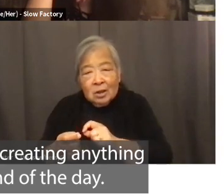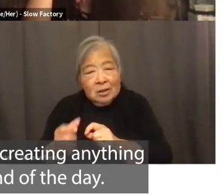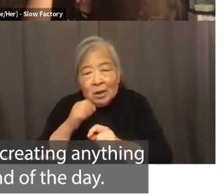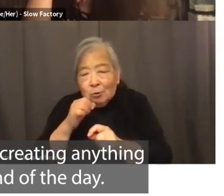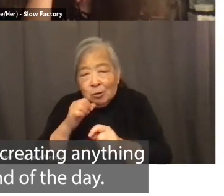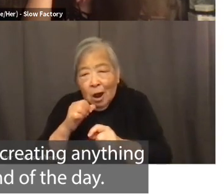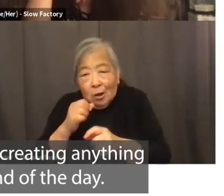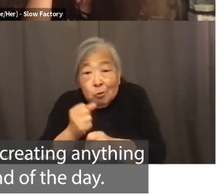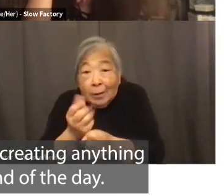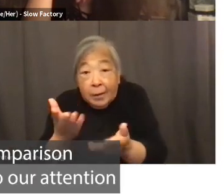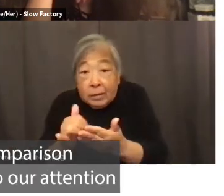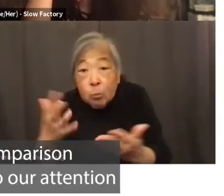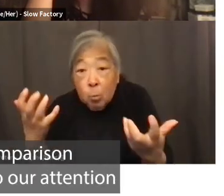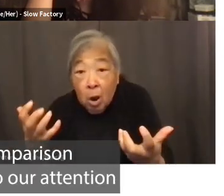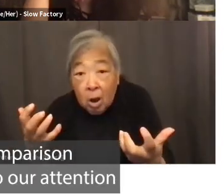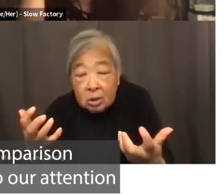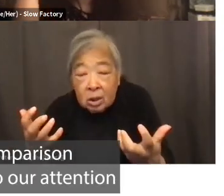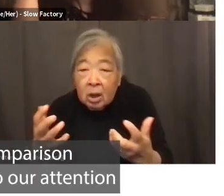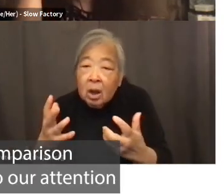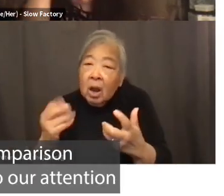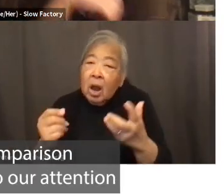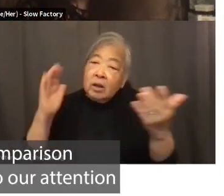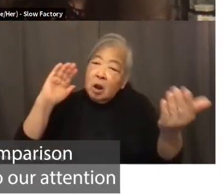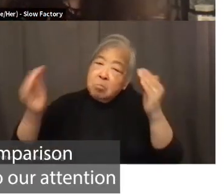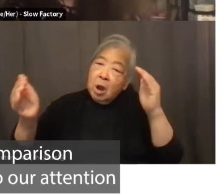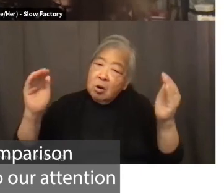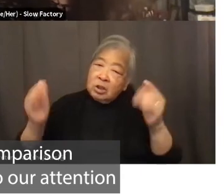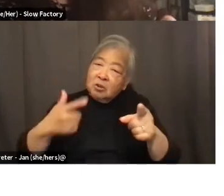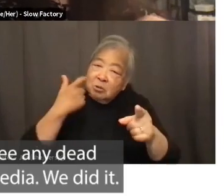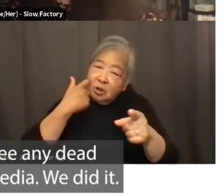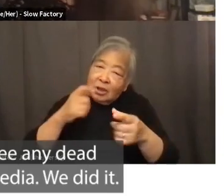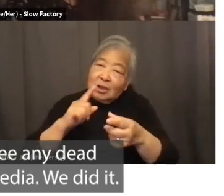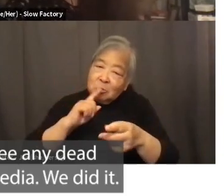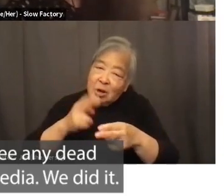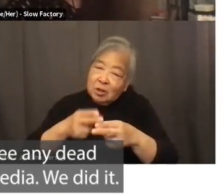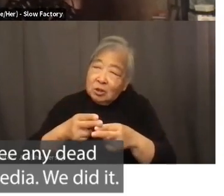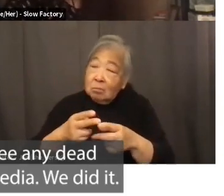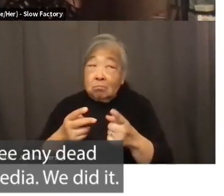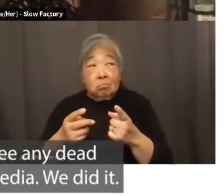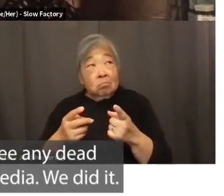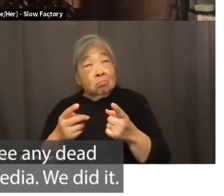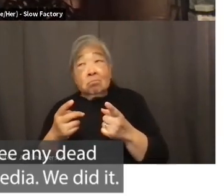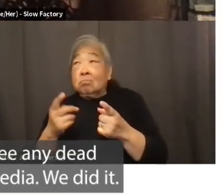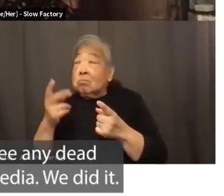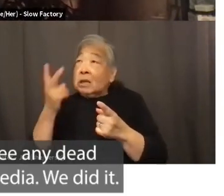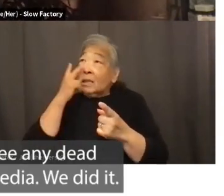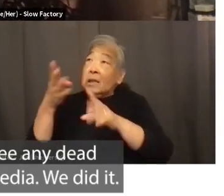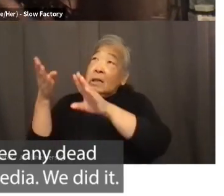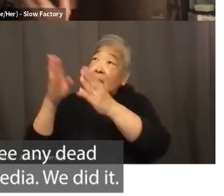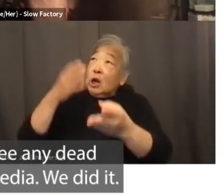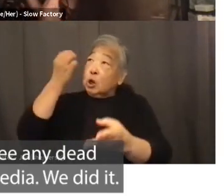anything we want at the end of the day. And as the comparison you just brought to our attention, that we did not see any dead European on the